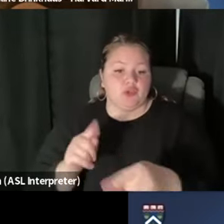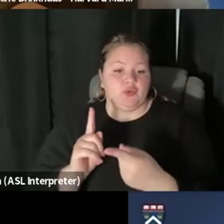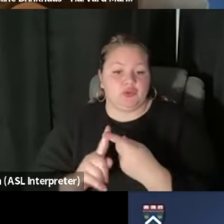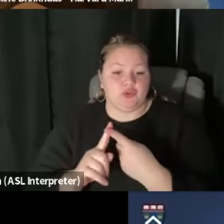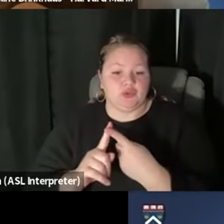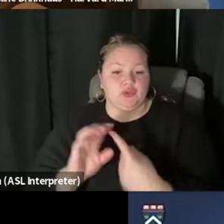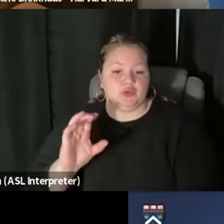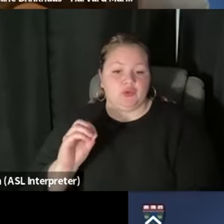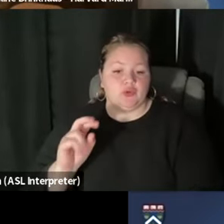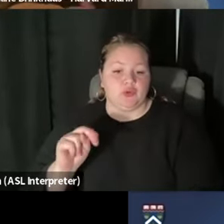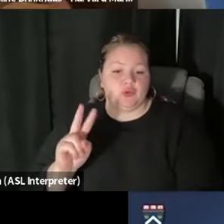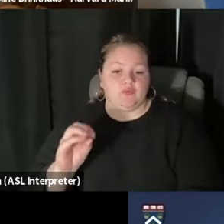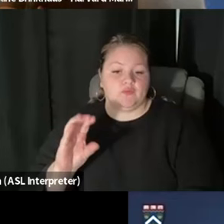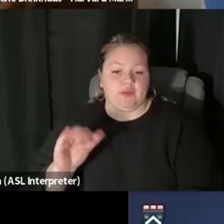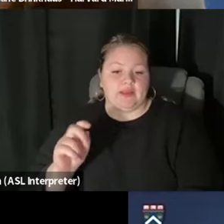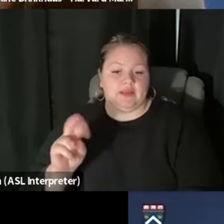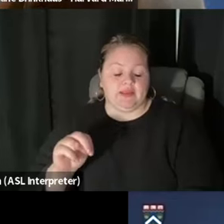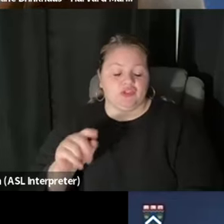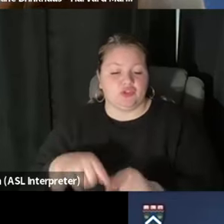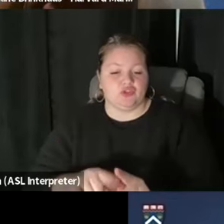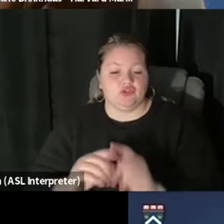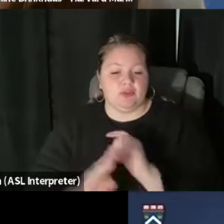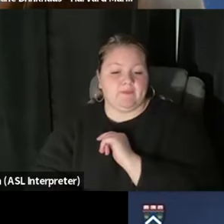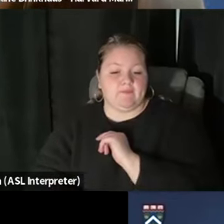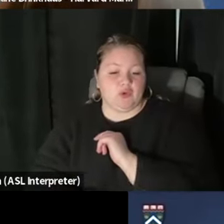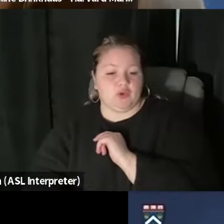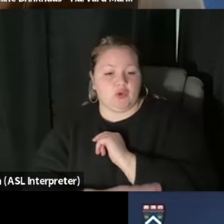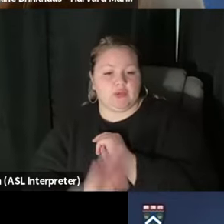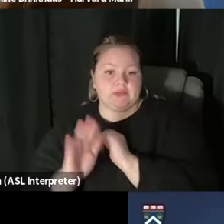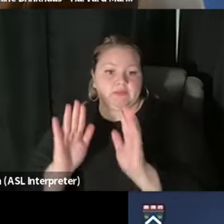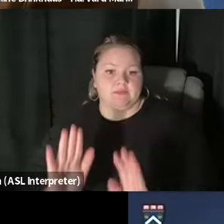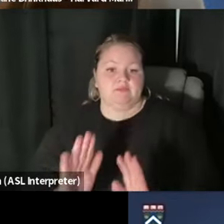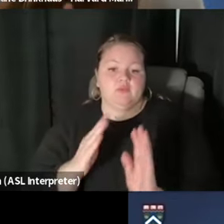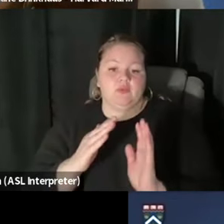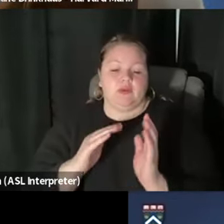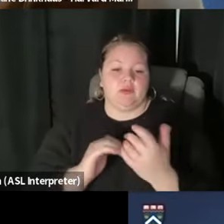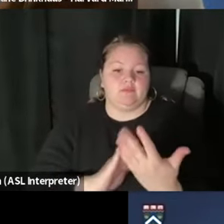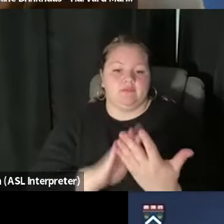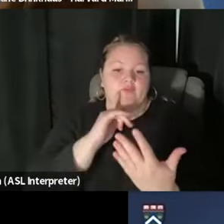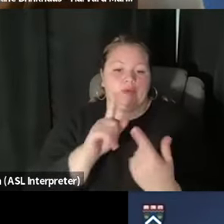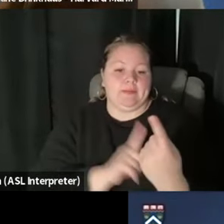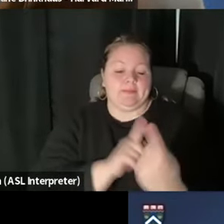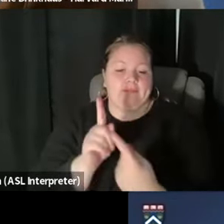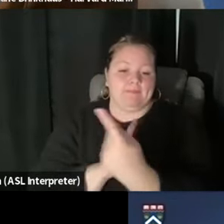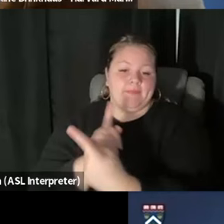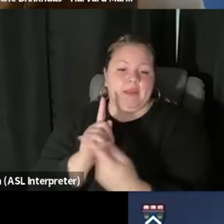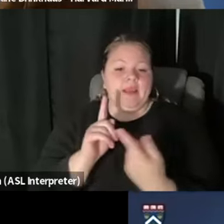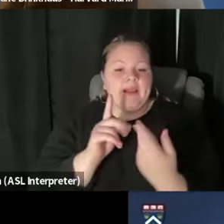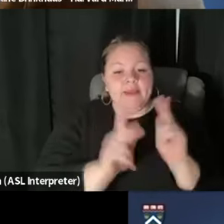takes place on campus, typically in the fall. It's a great way just to meet faculty as well and students. And of